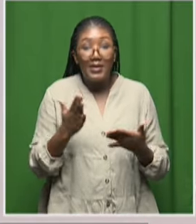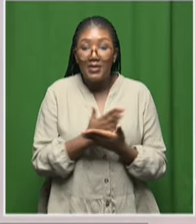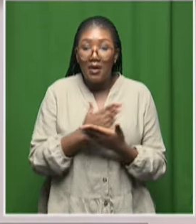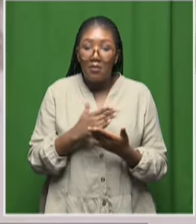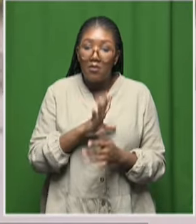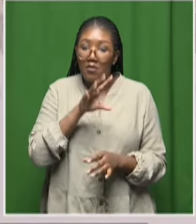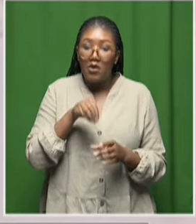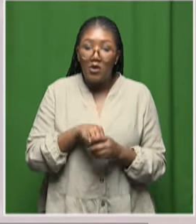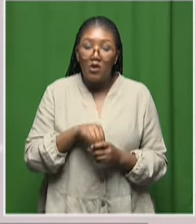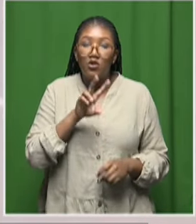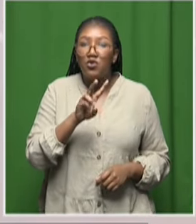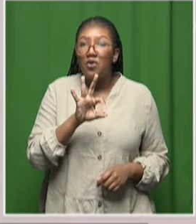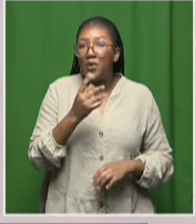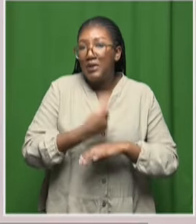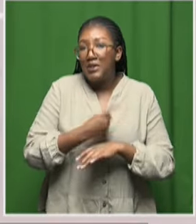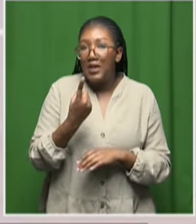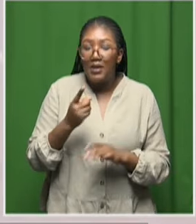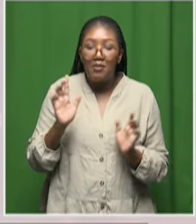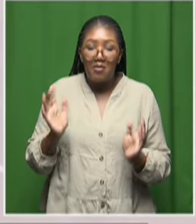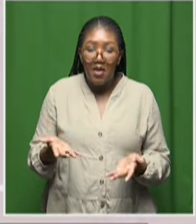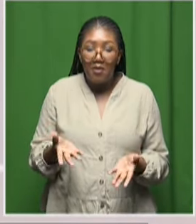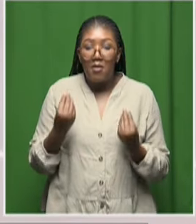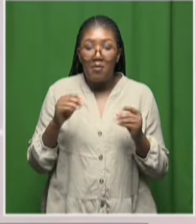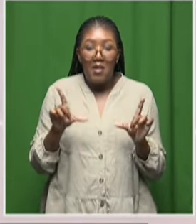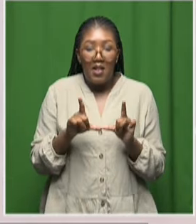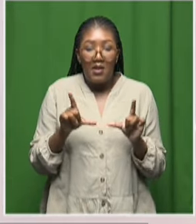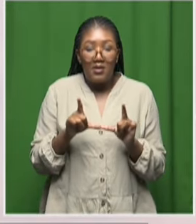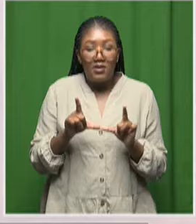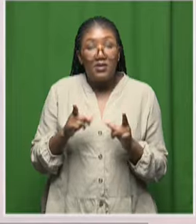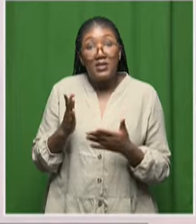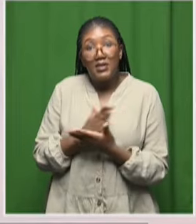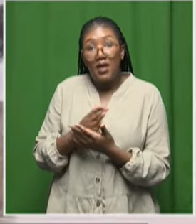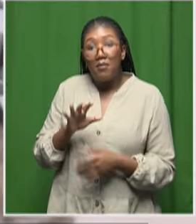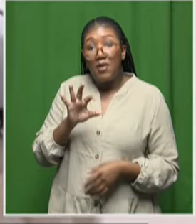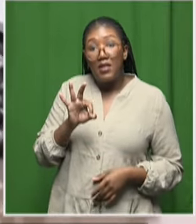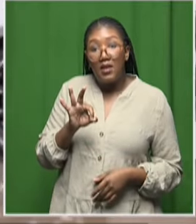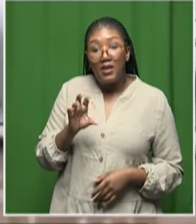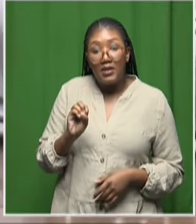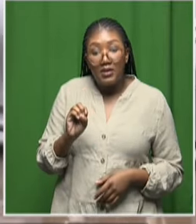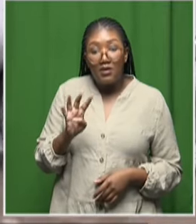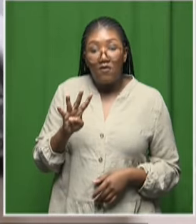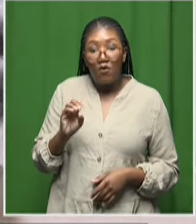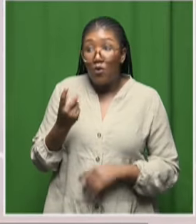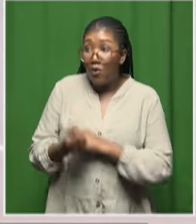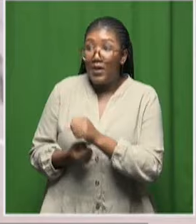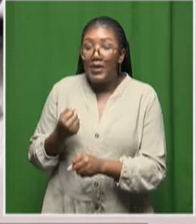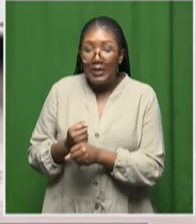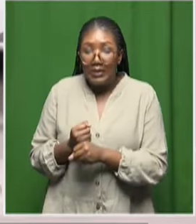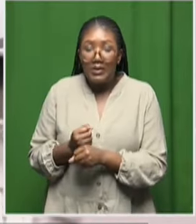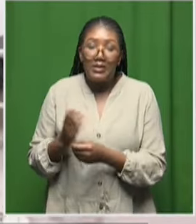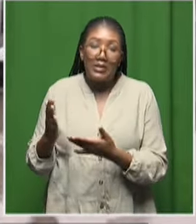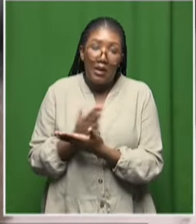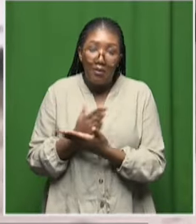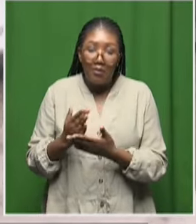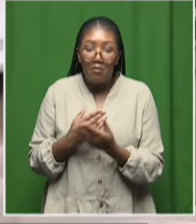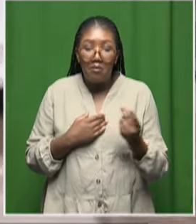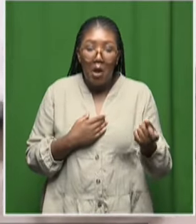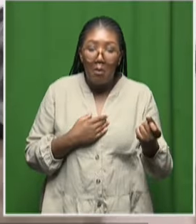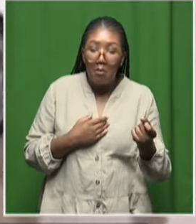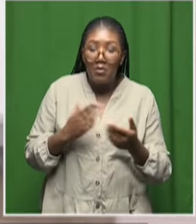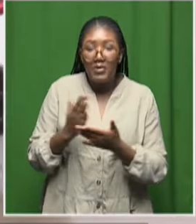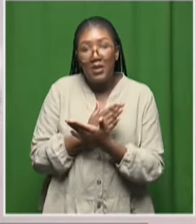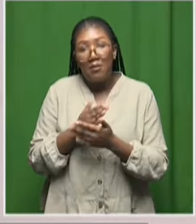join us 2-3 days after getting their license, and we've got people who have been driving for 30-40 years. So there's pros and cons to it. I suppose